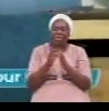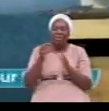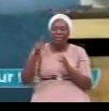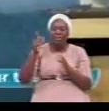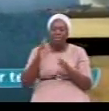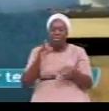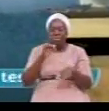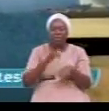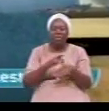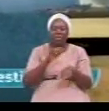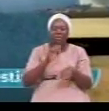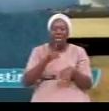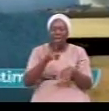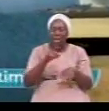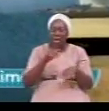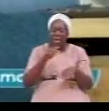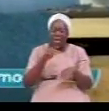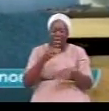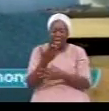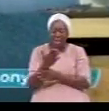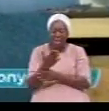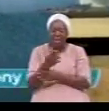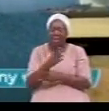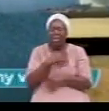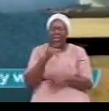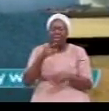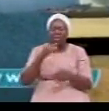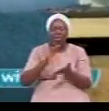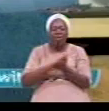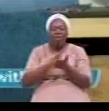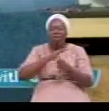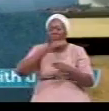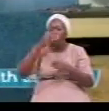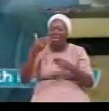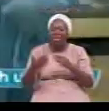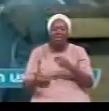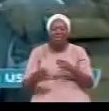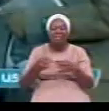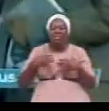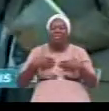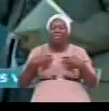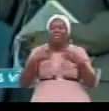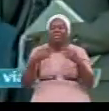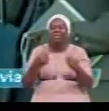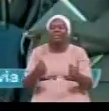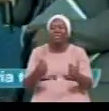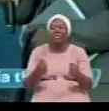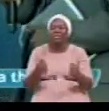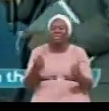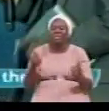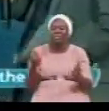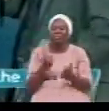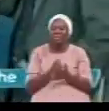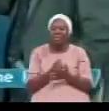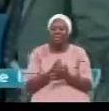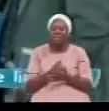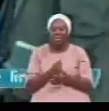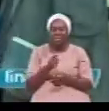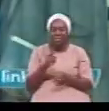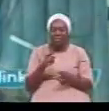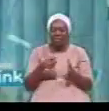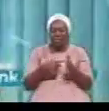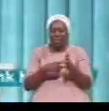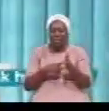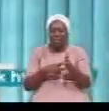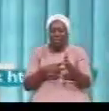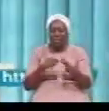God touched her hand and she's completely made whole. Amen. Wait. She was demonstrating as if she